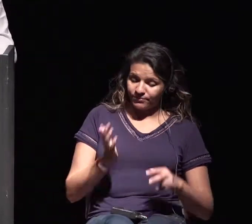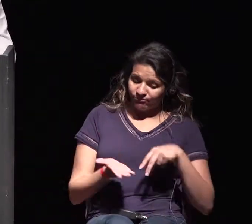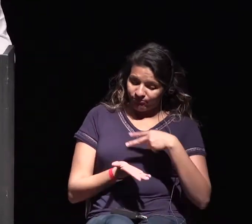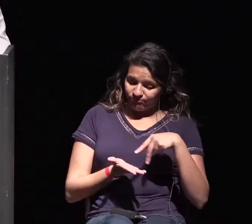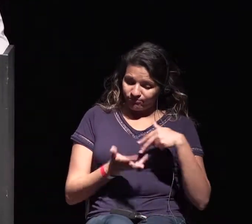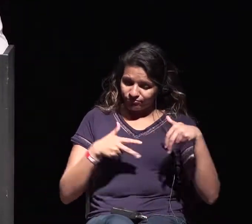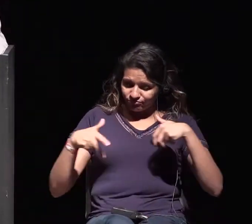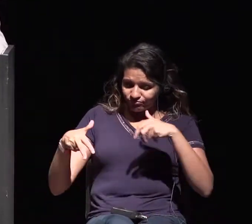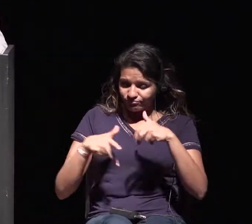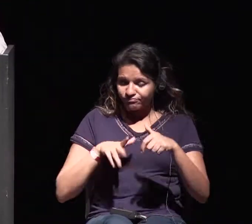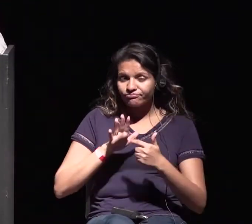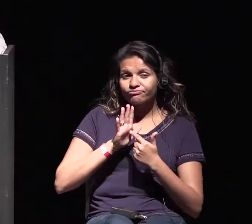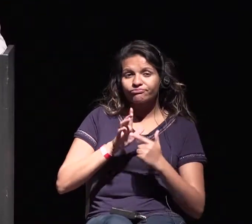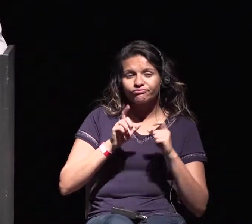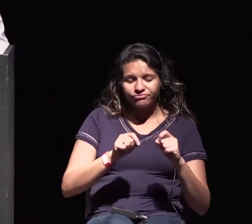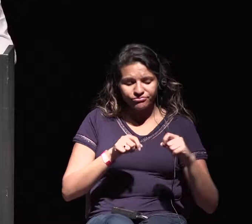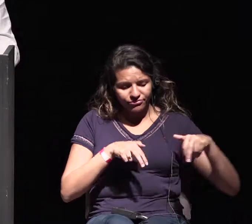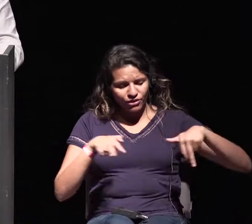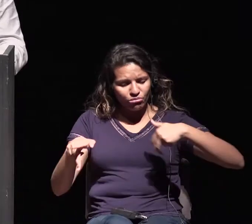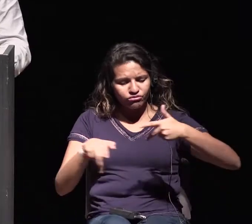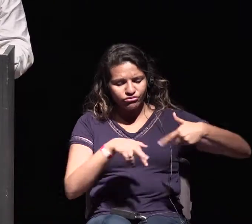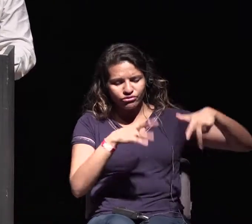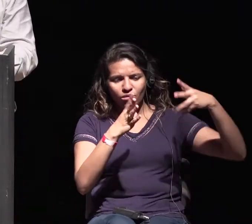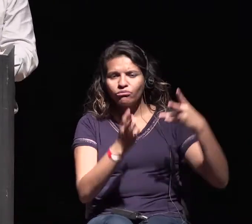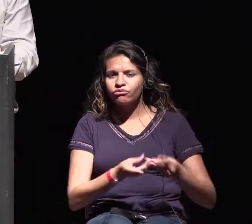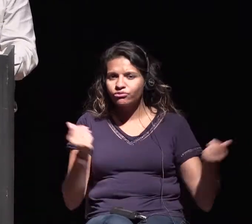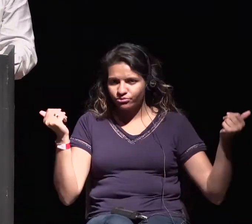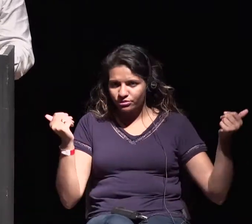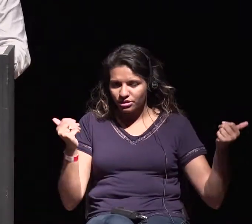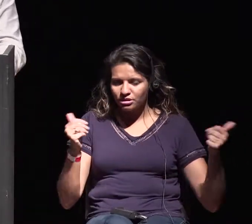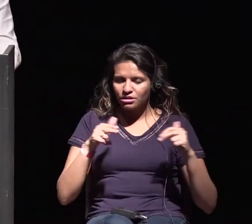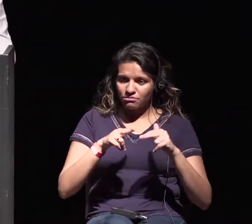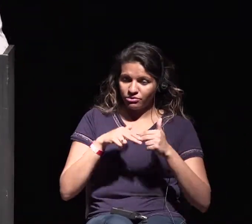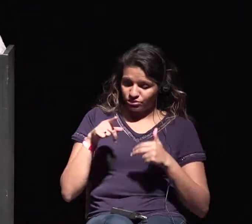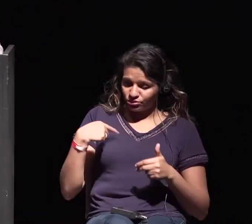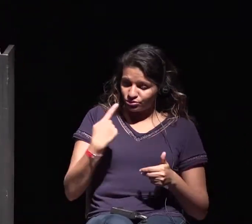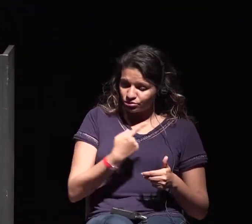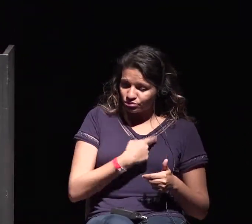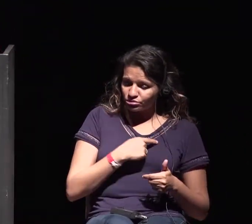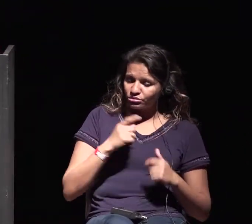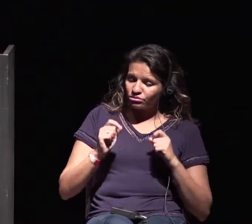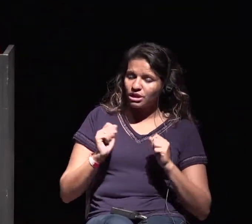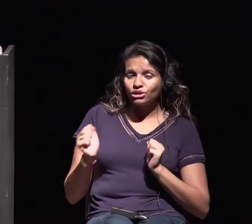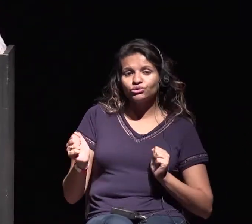how we can work all together and how to write and transmit works of arts.